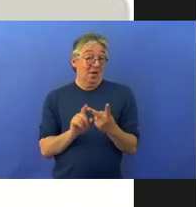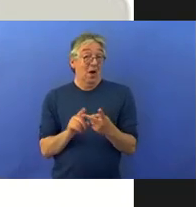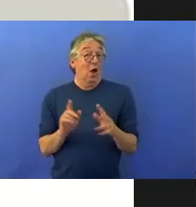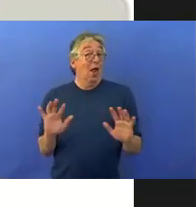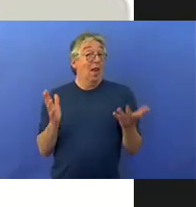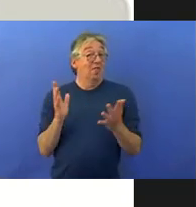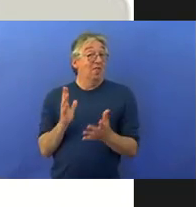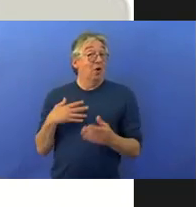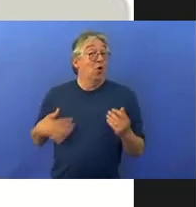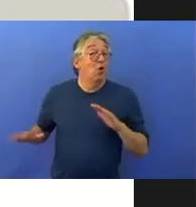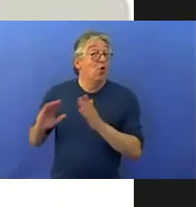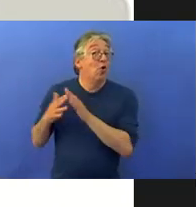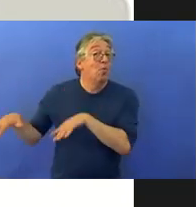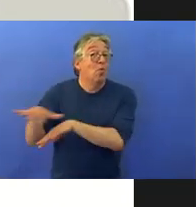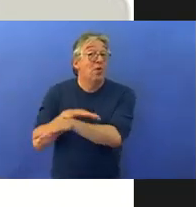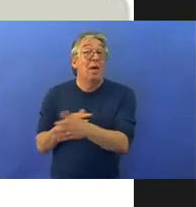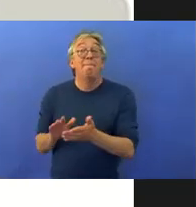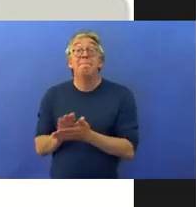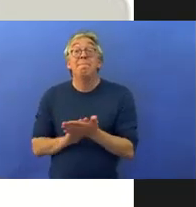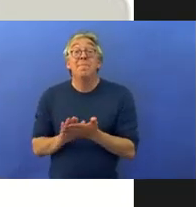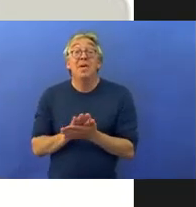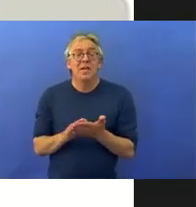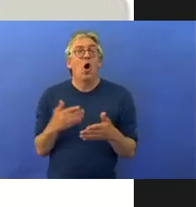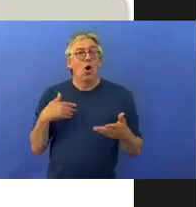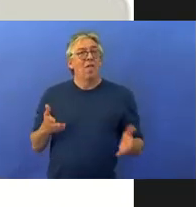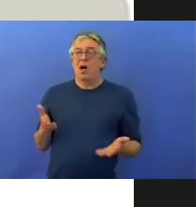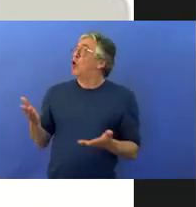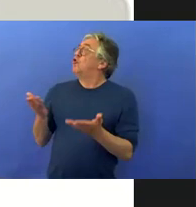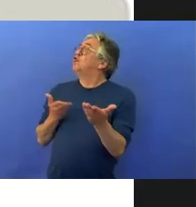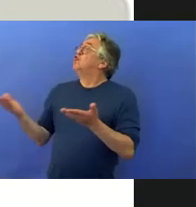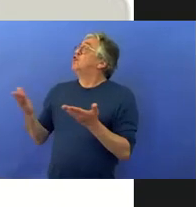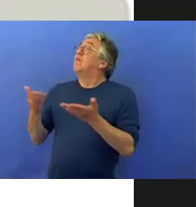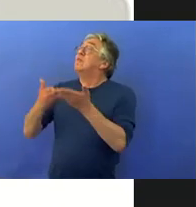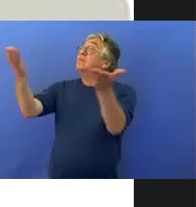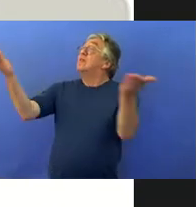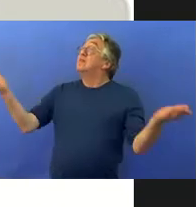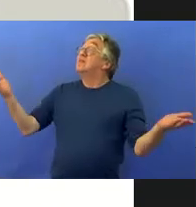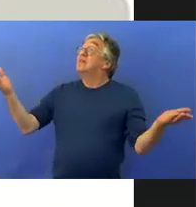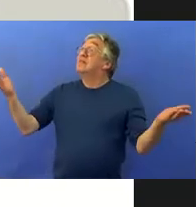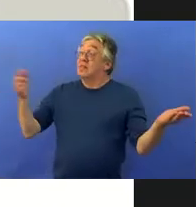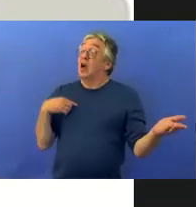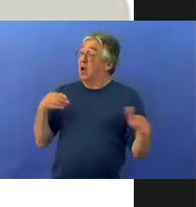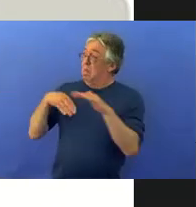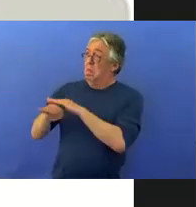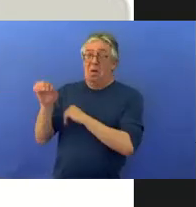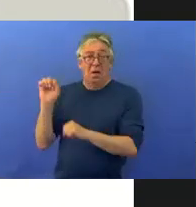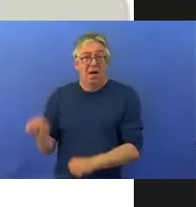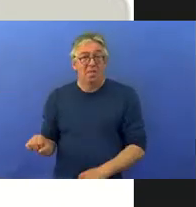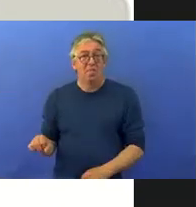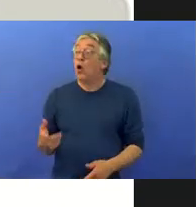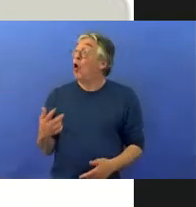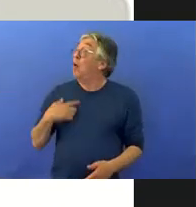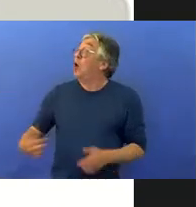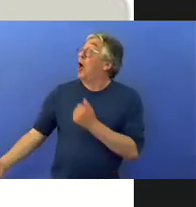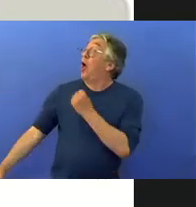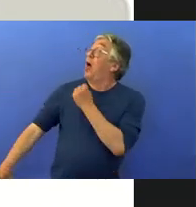social life and having access to all services offered to the public, to support services and personal assistance based